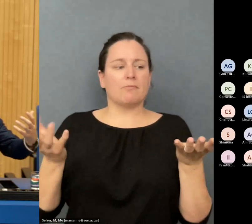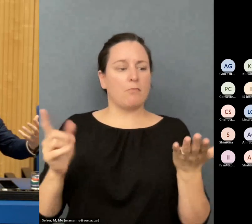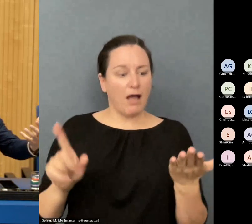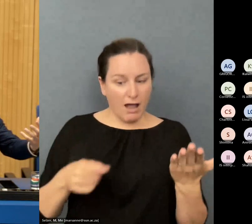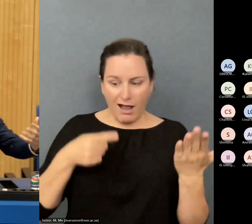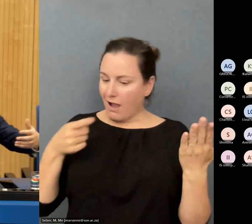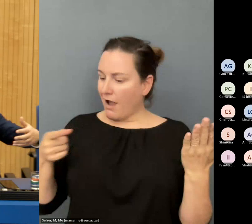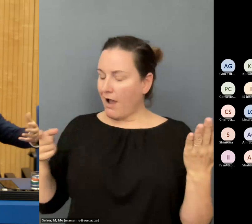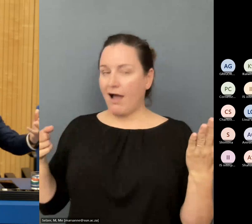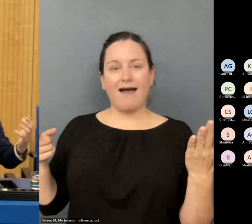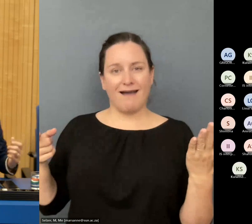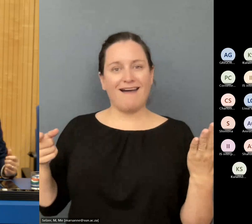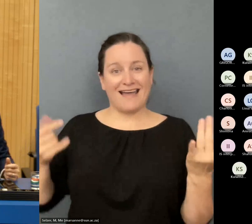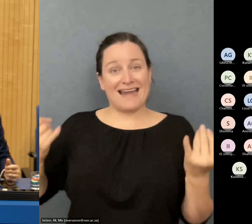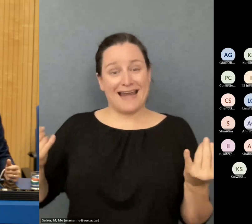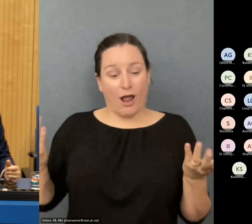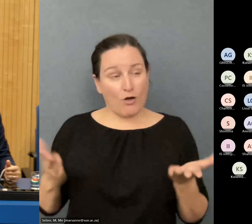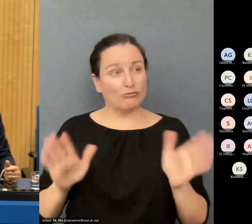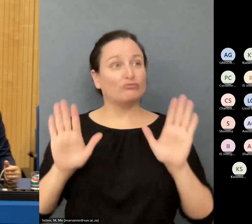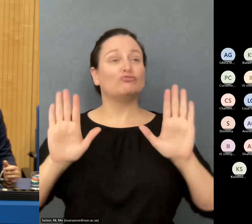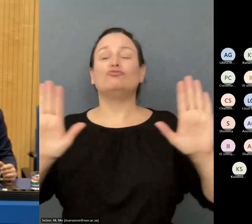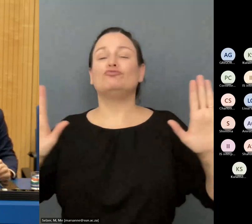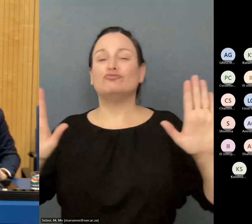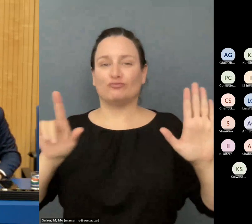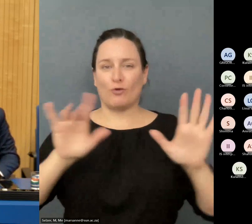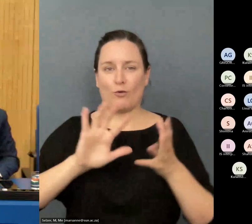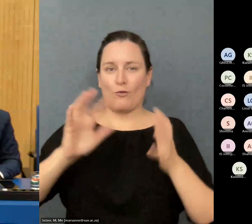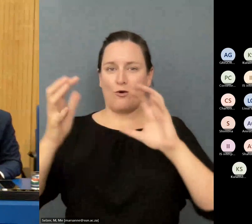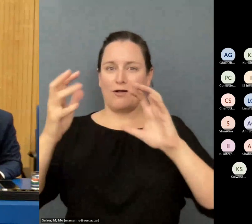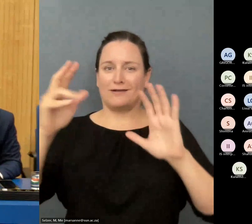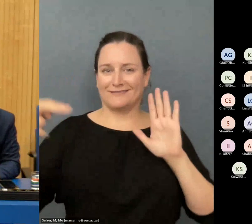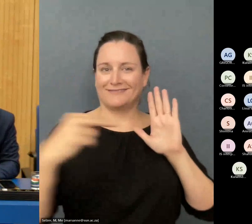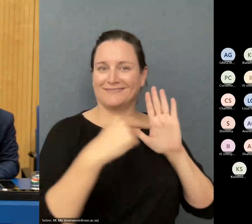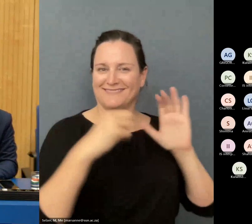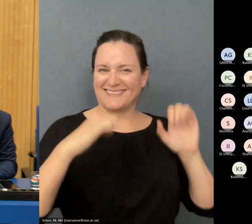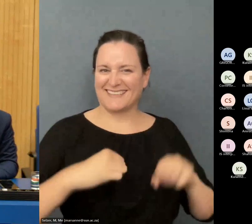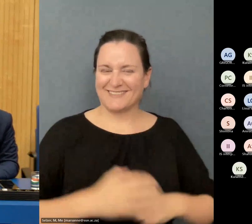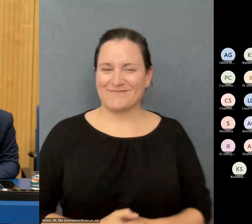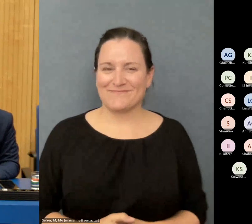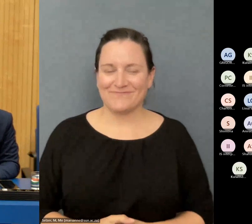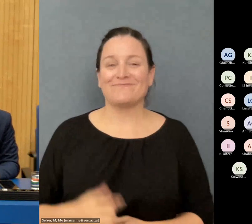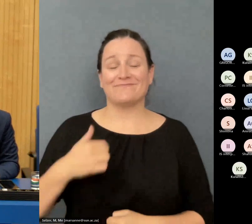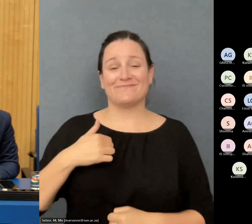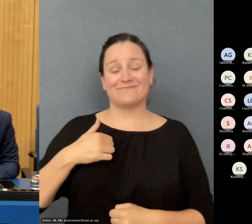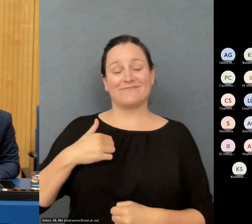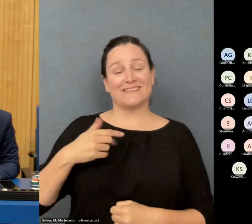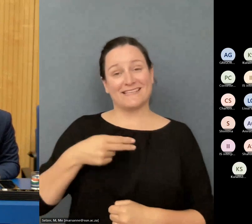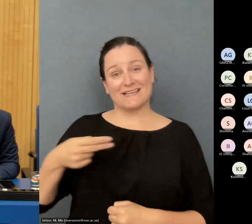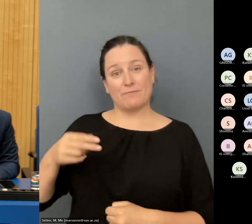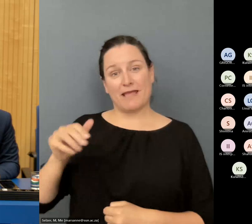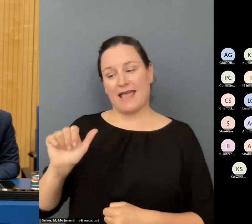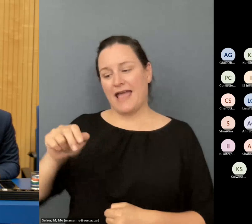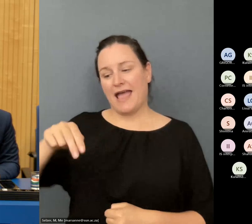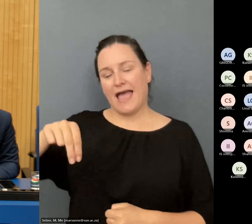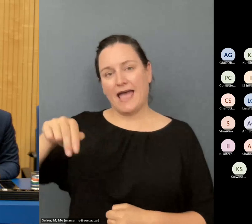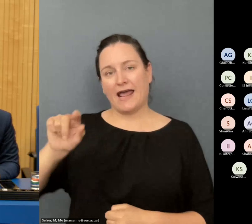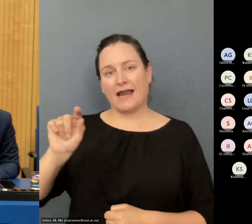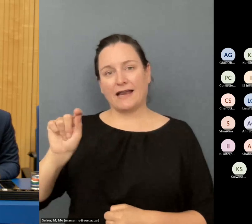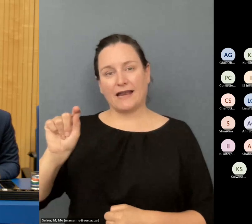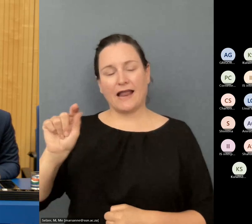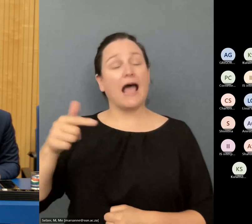a voice throughout the world. My name is Anthony, Dr. Anthony, but we can just go with Anthony since the end